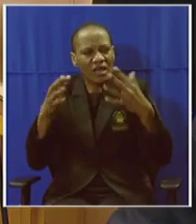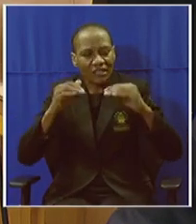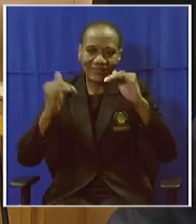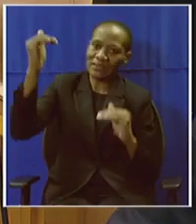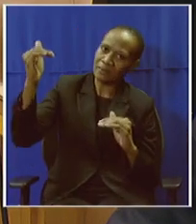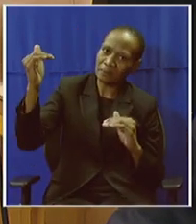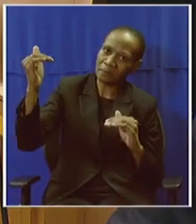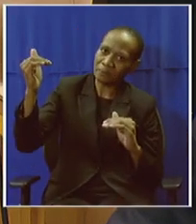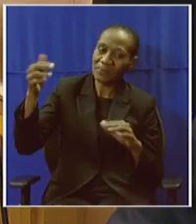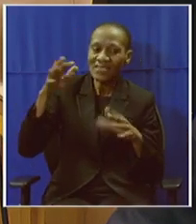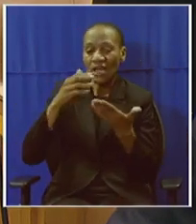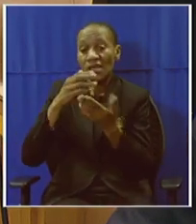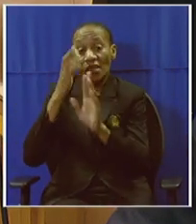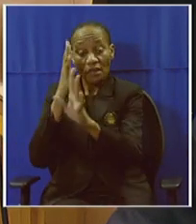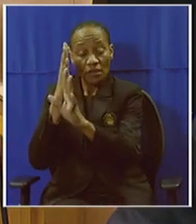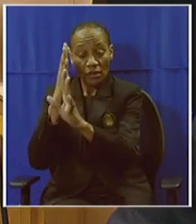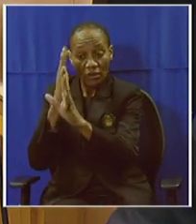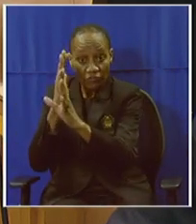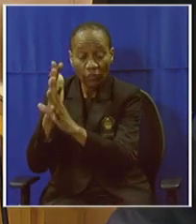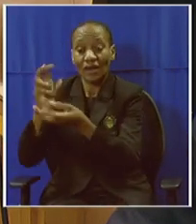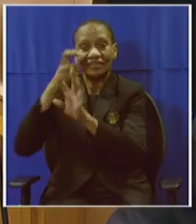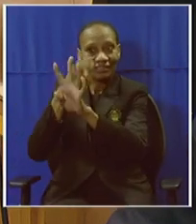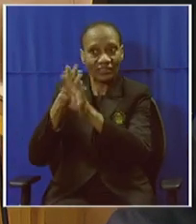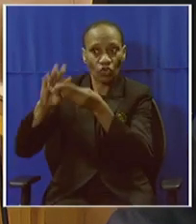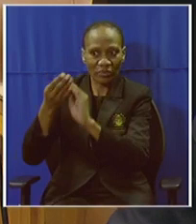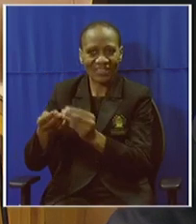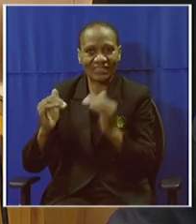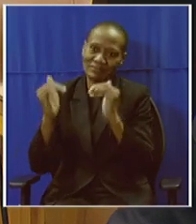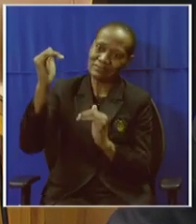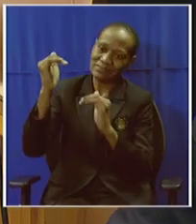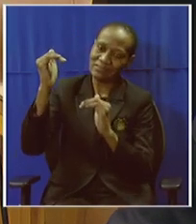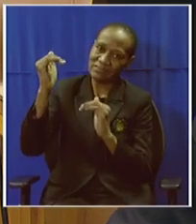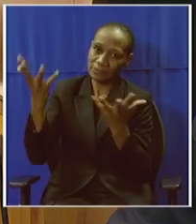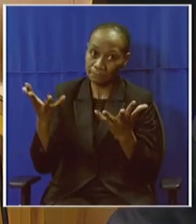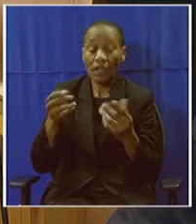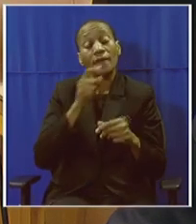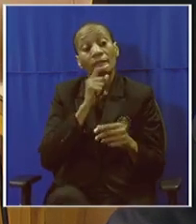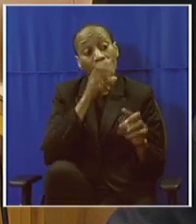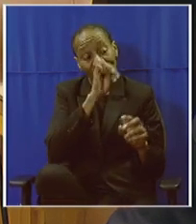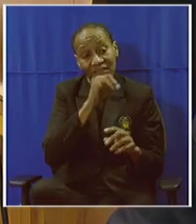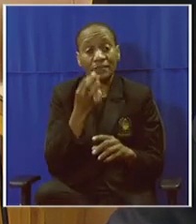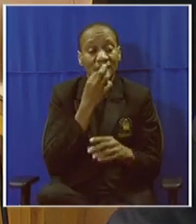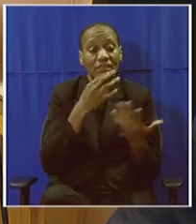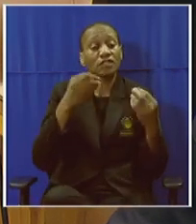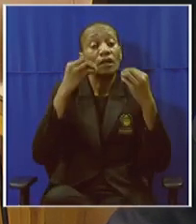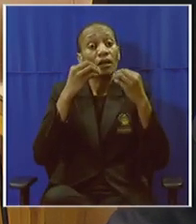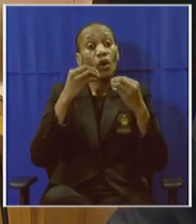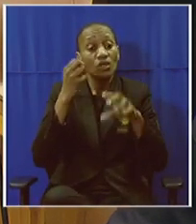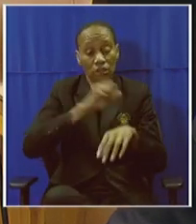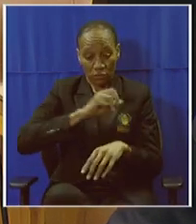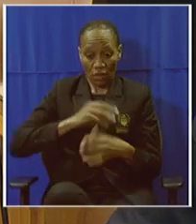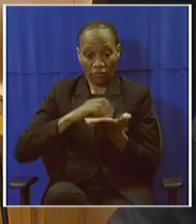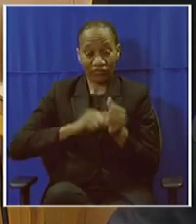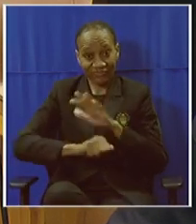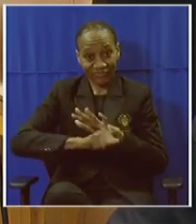a binary and either or type approach. His implementation of the insourcing program that